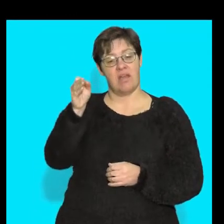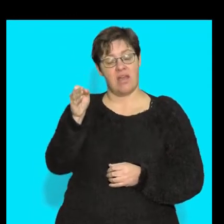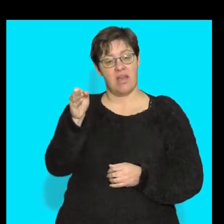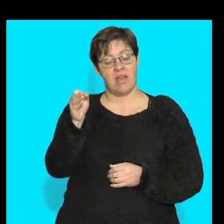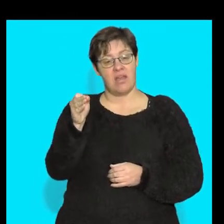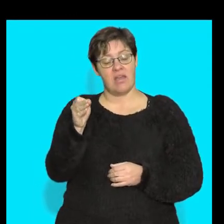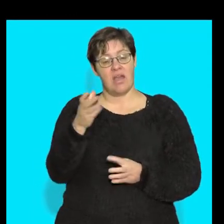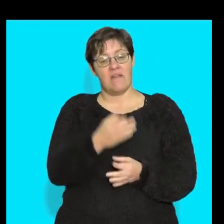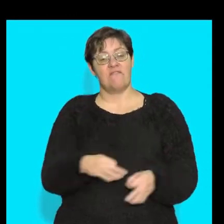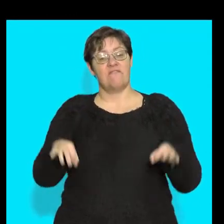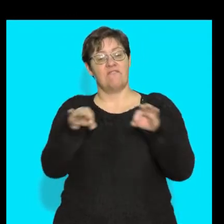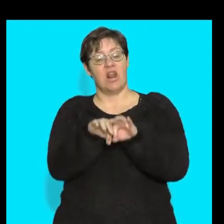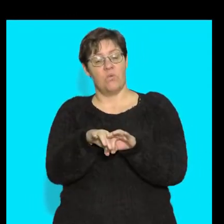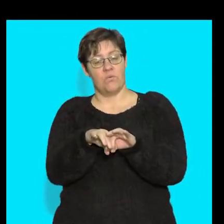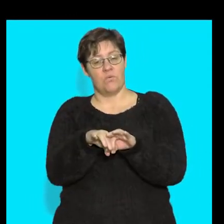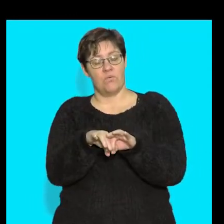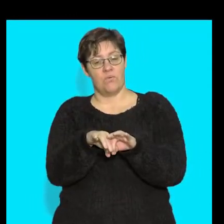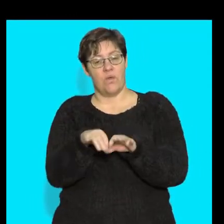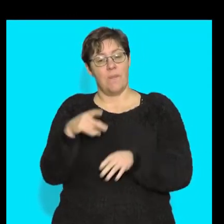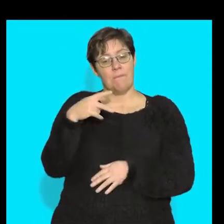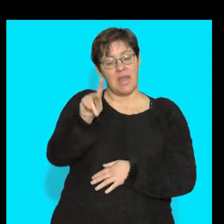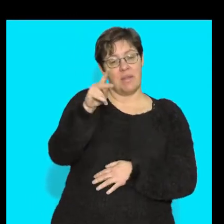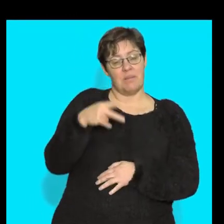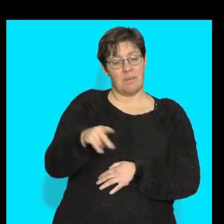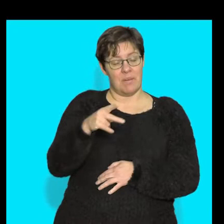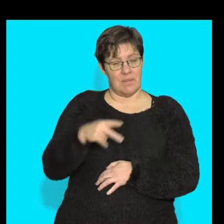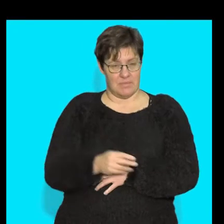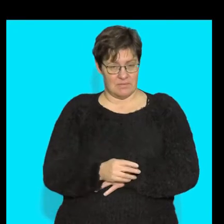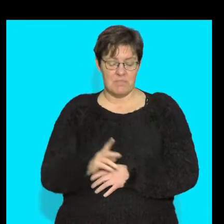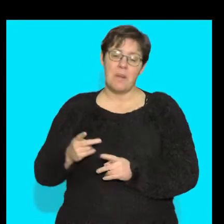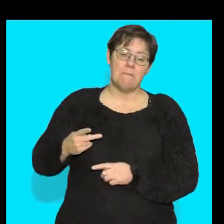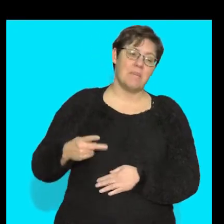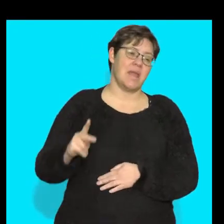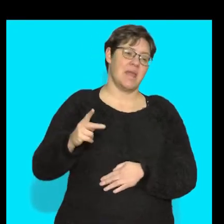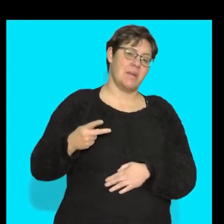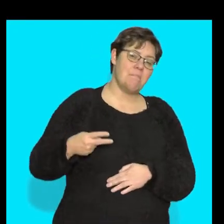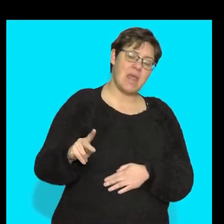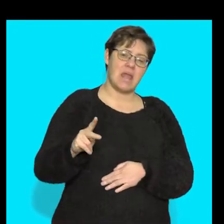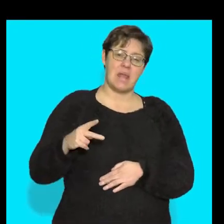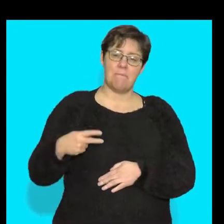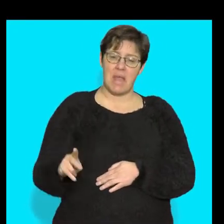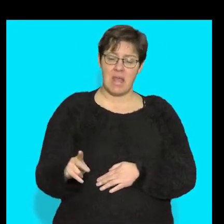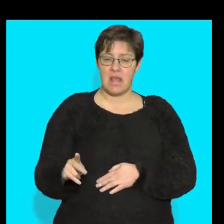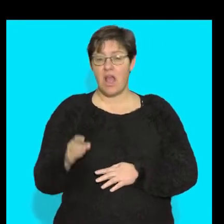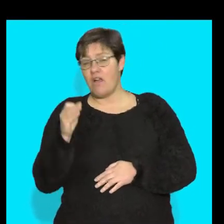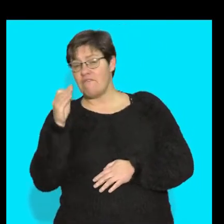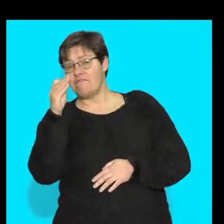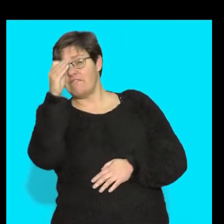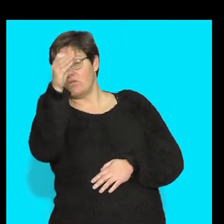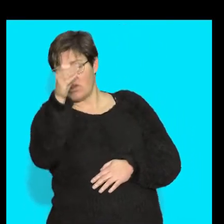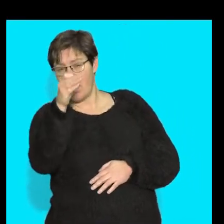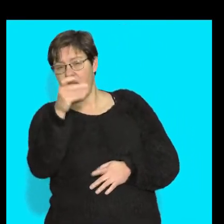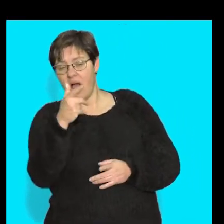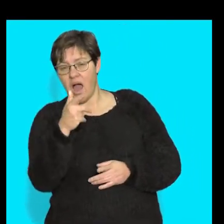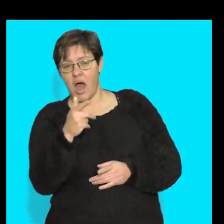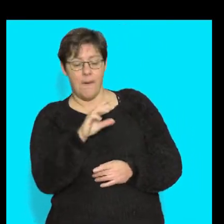value annuity. Future value annuity, this is to make regular payments in order to move from 0 rands